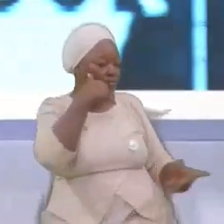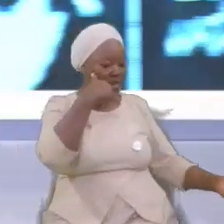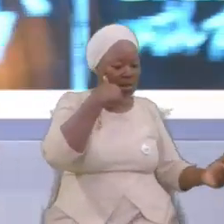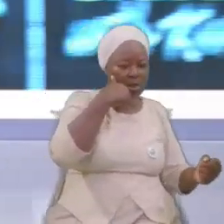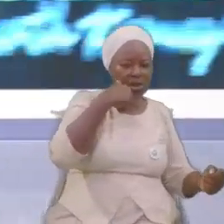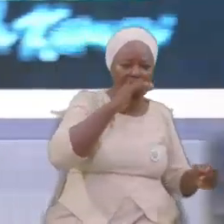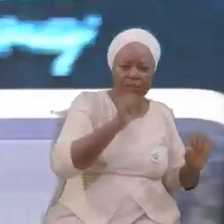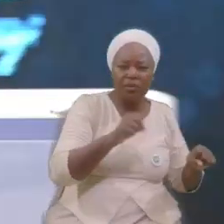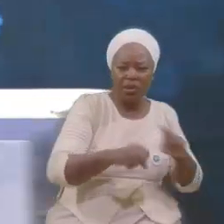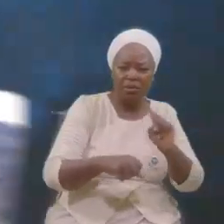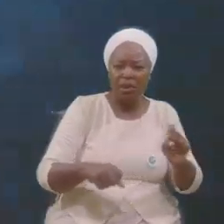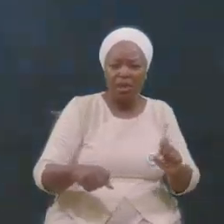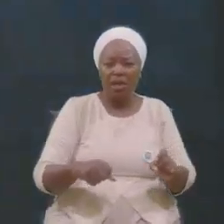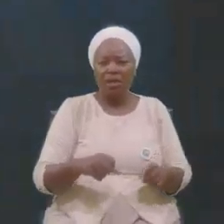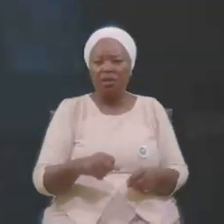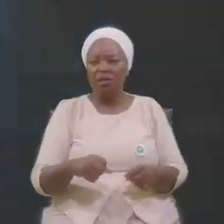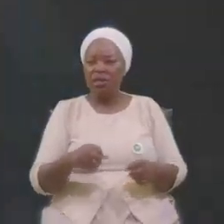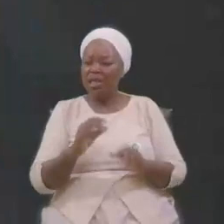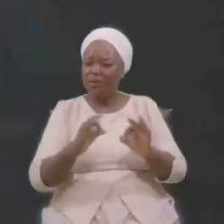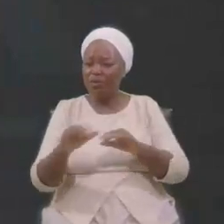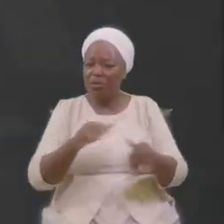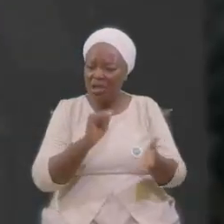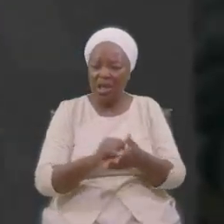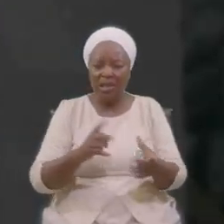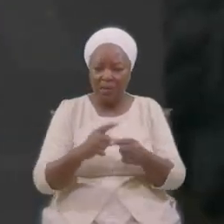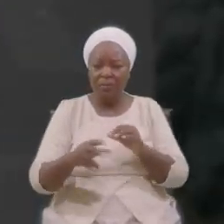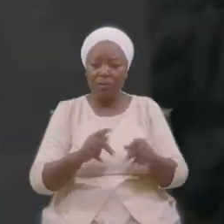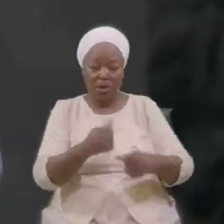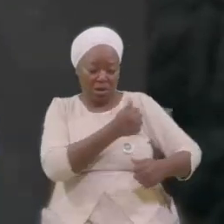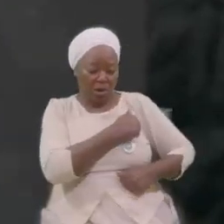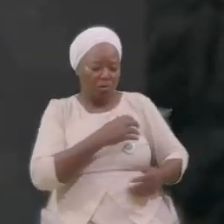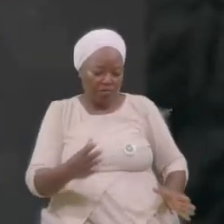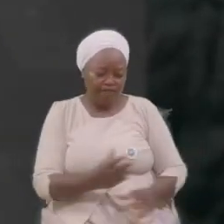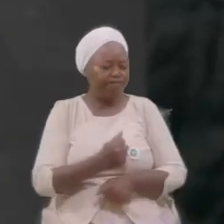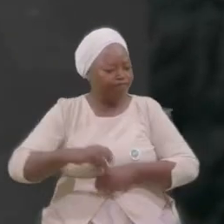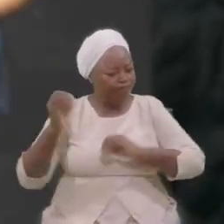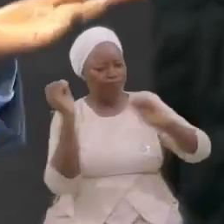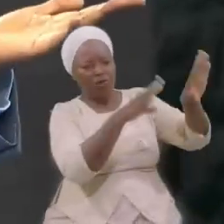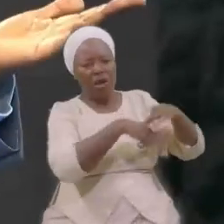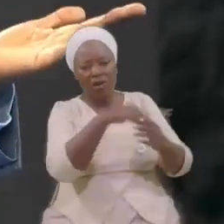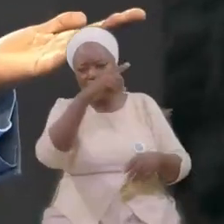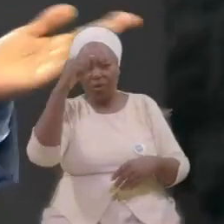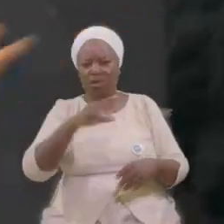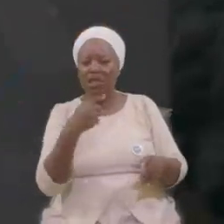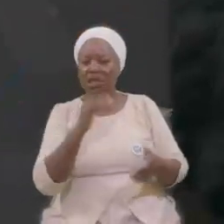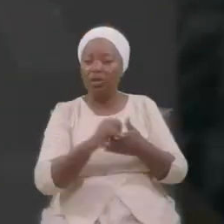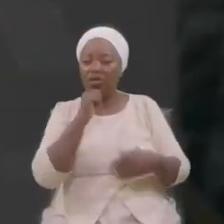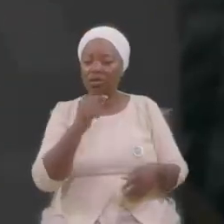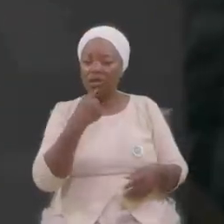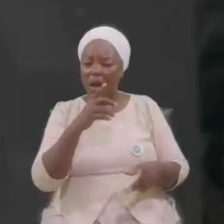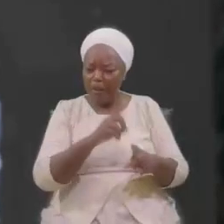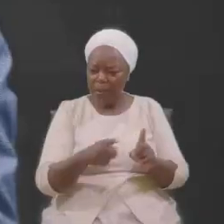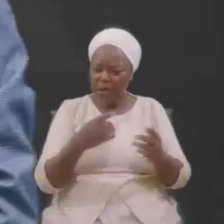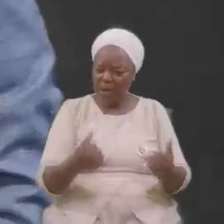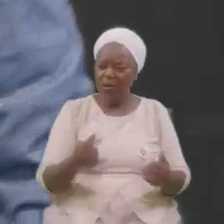security, people will, you know, take you out. You are not serious. You are not matured. But we're talking to God. We're praying